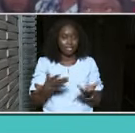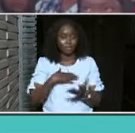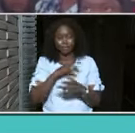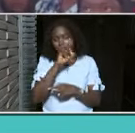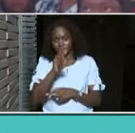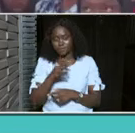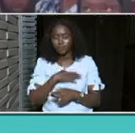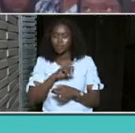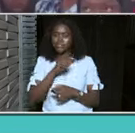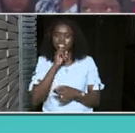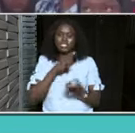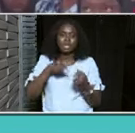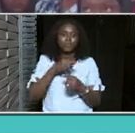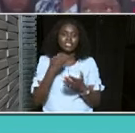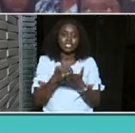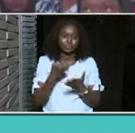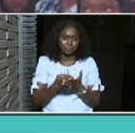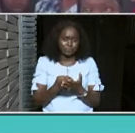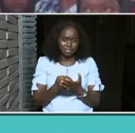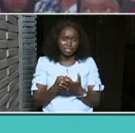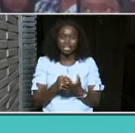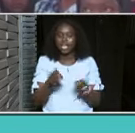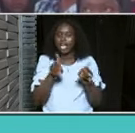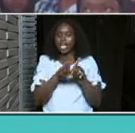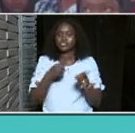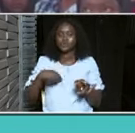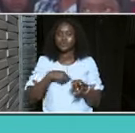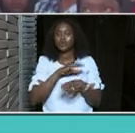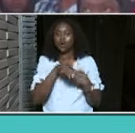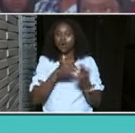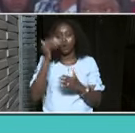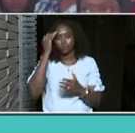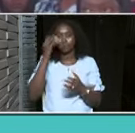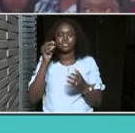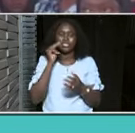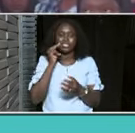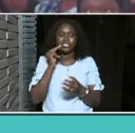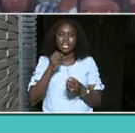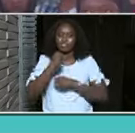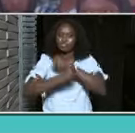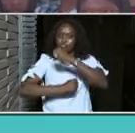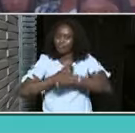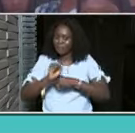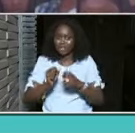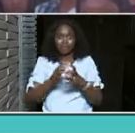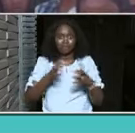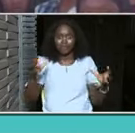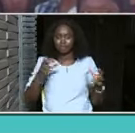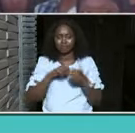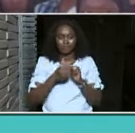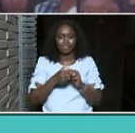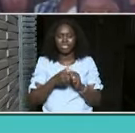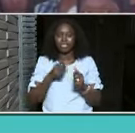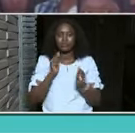question is regarding the economy, and as we all know, Nigeria is actually suffering a big blow in which about